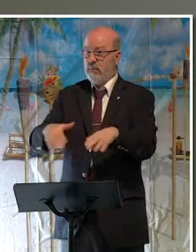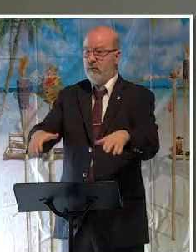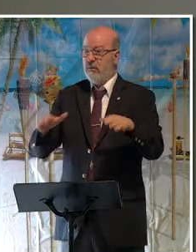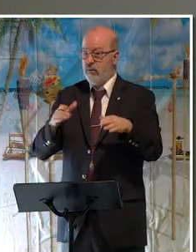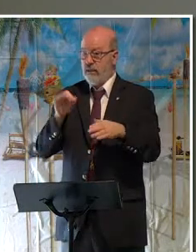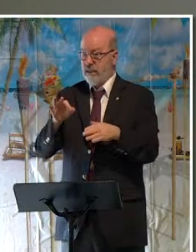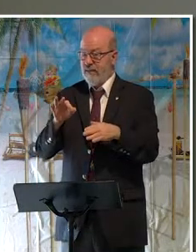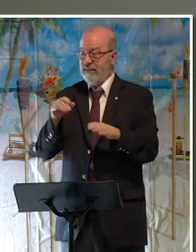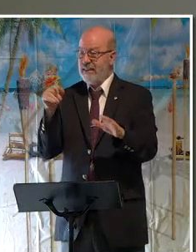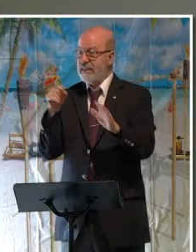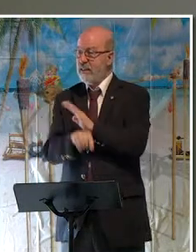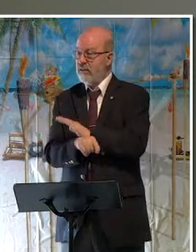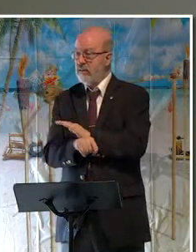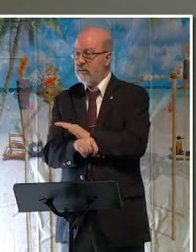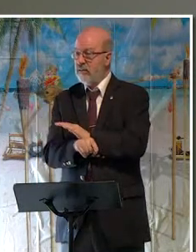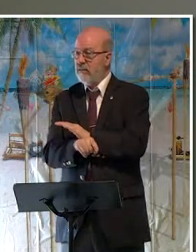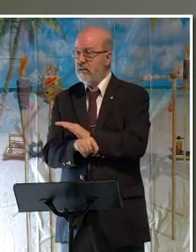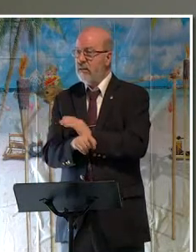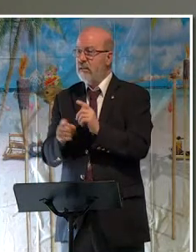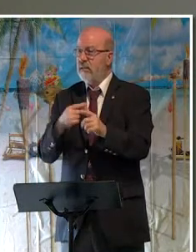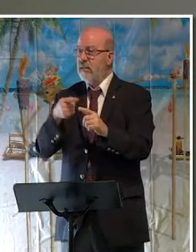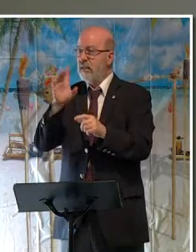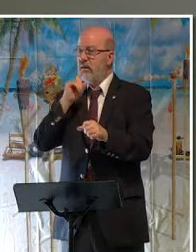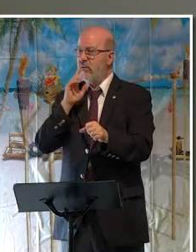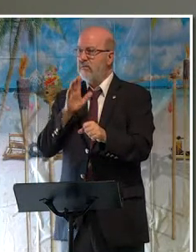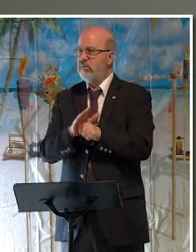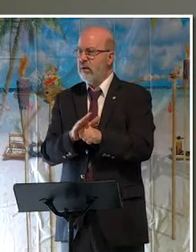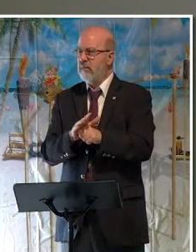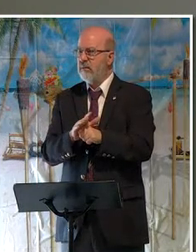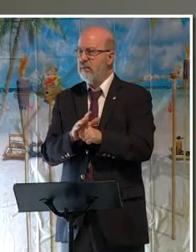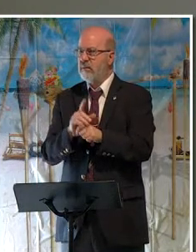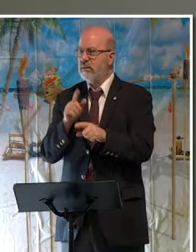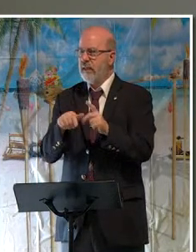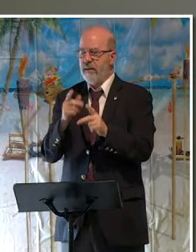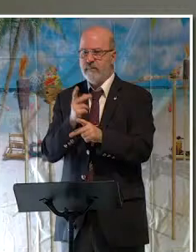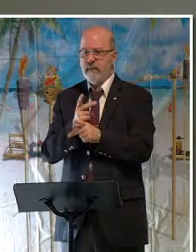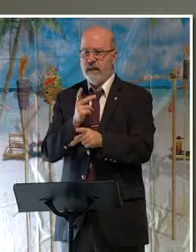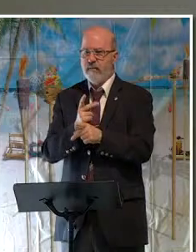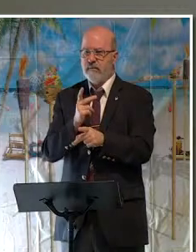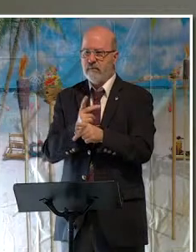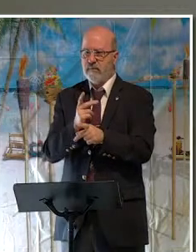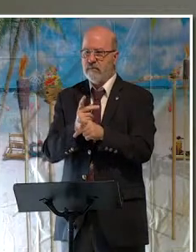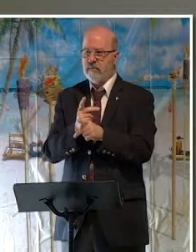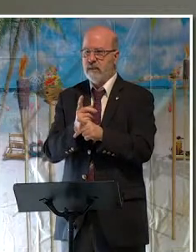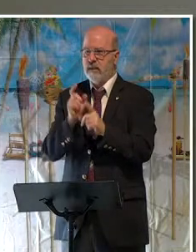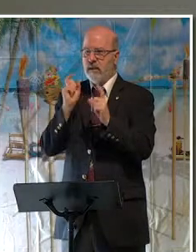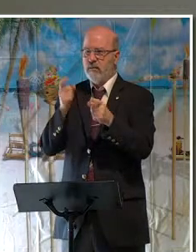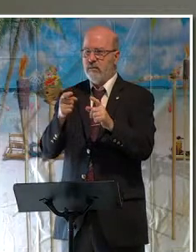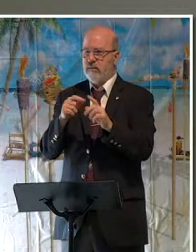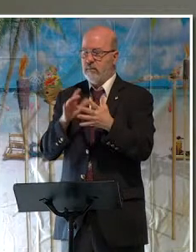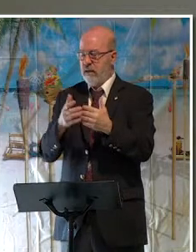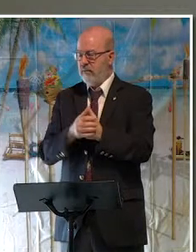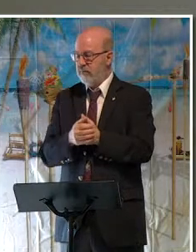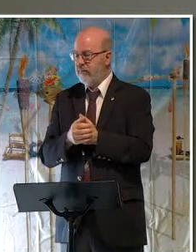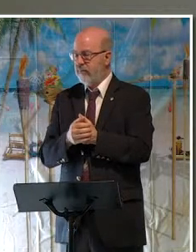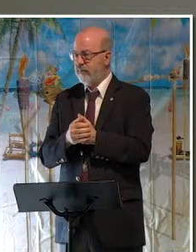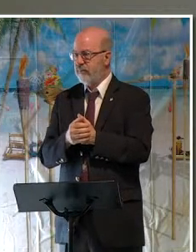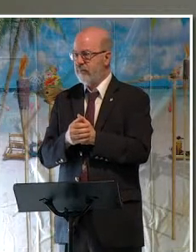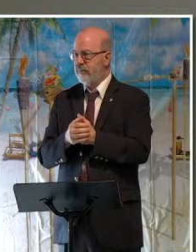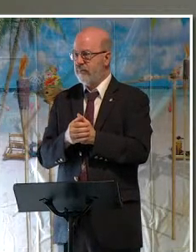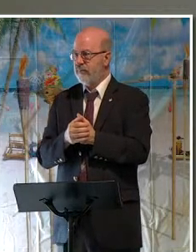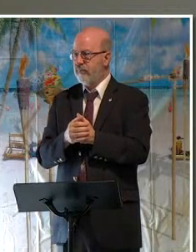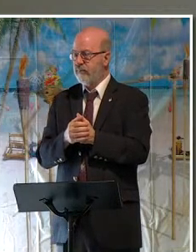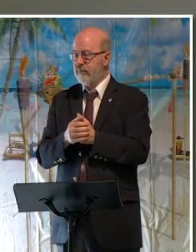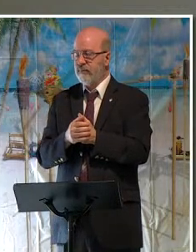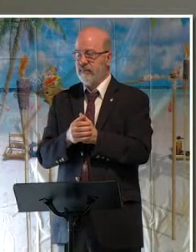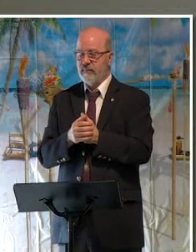he is slain, then God's promise cannot be fulfilled as it was given in scripture. Are you